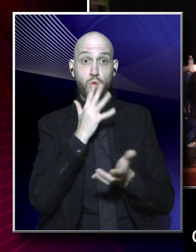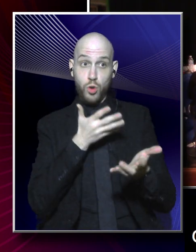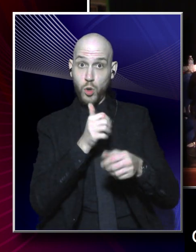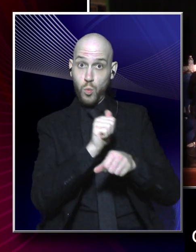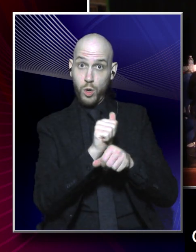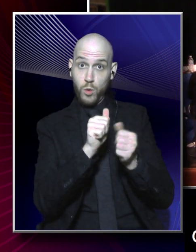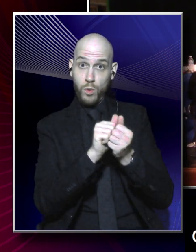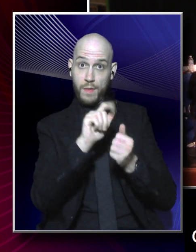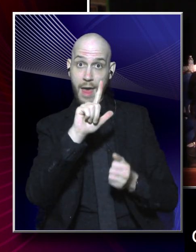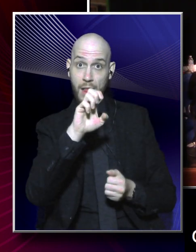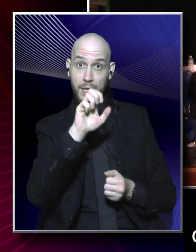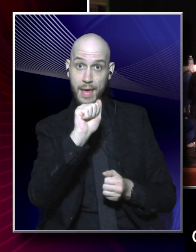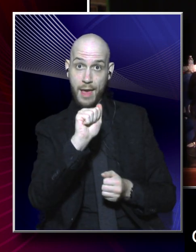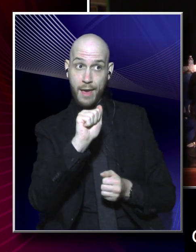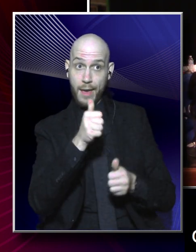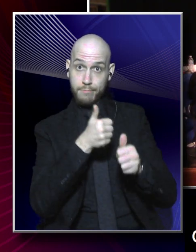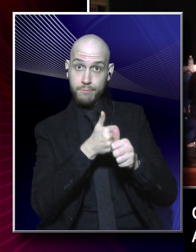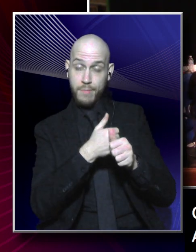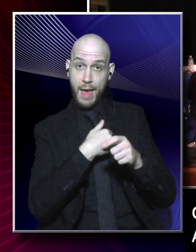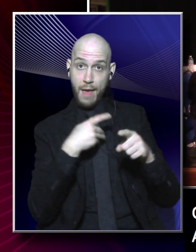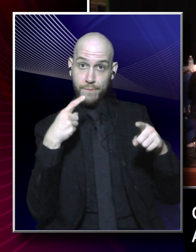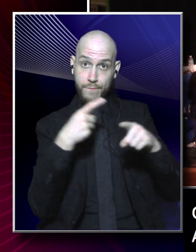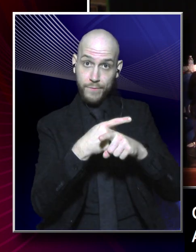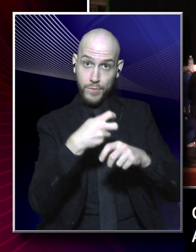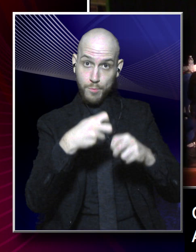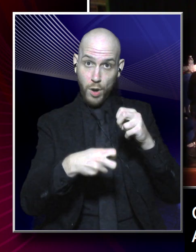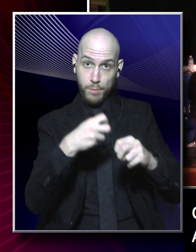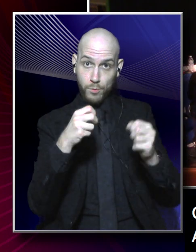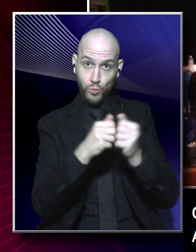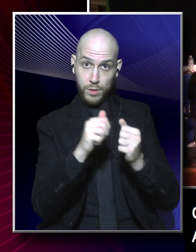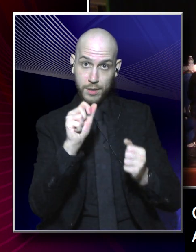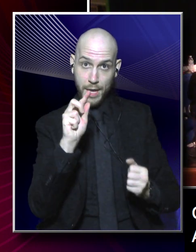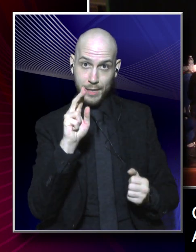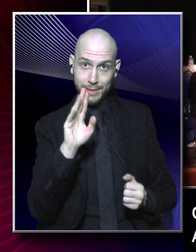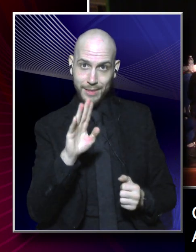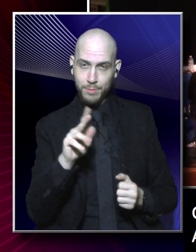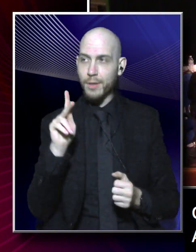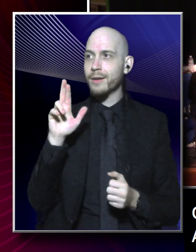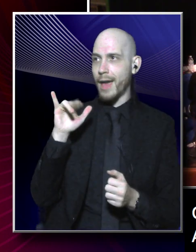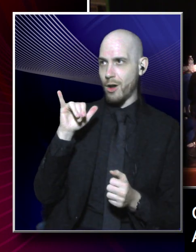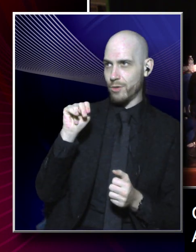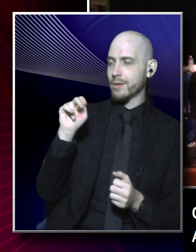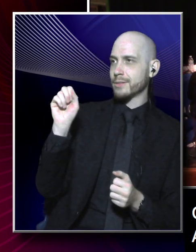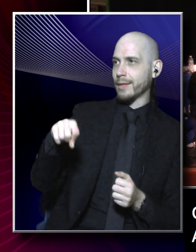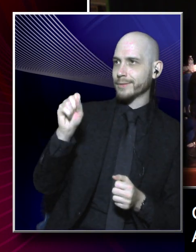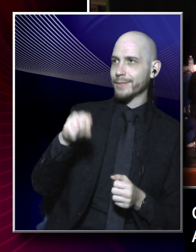ASDB? Yes. What's your phone number? No, but I didn't